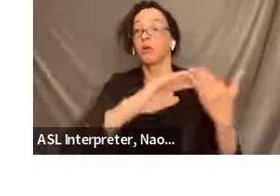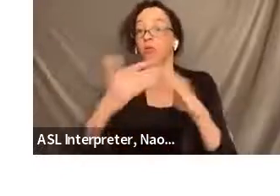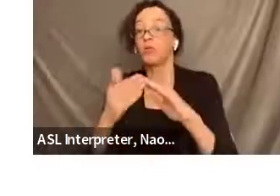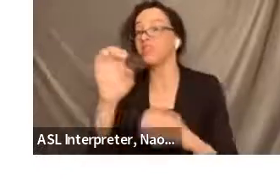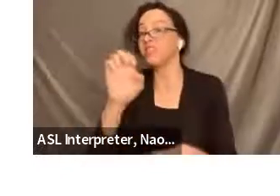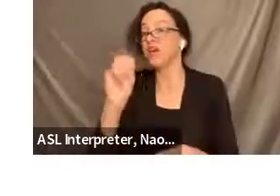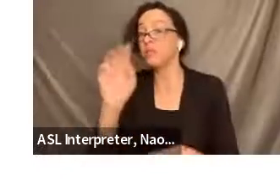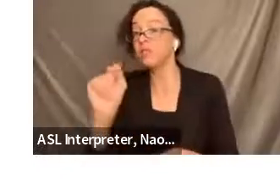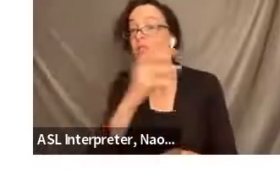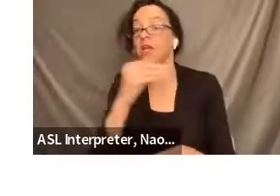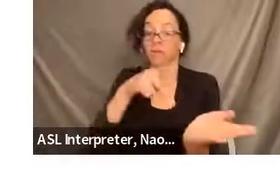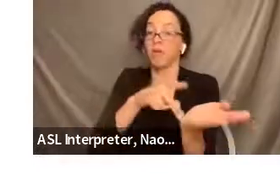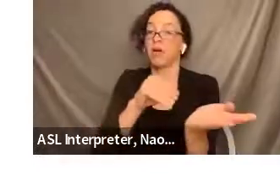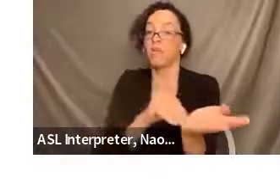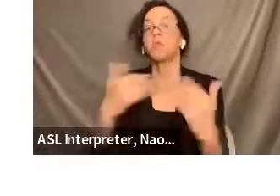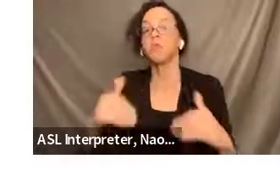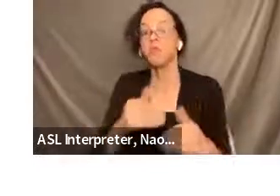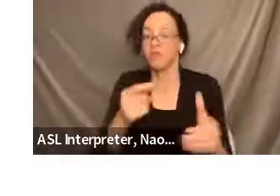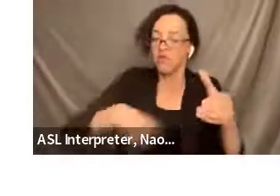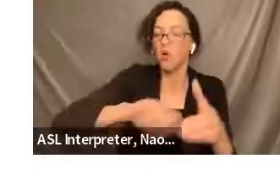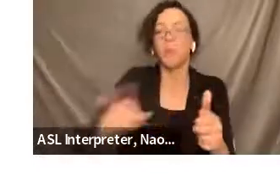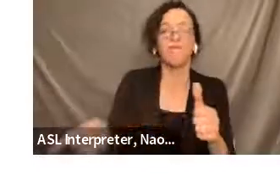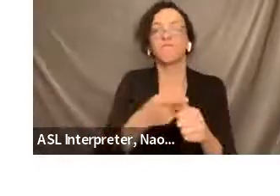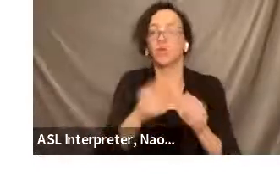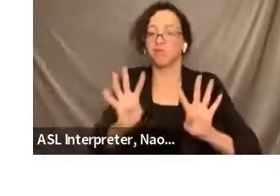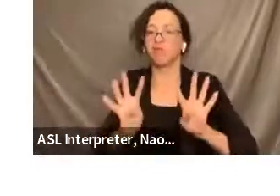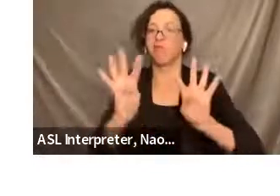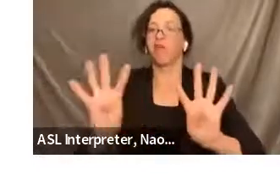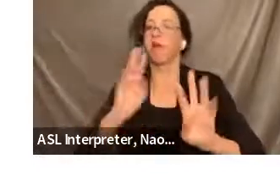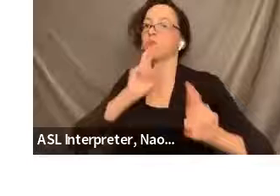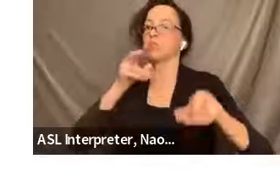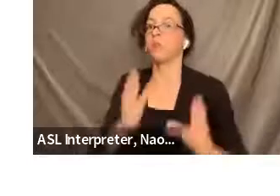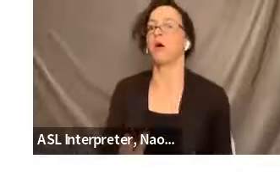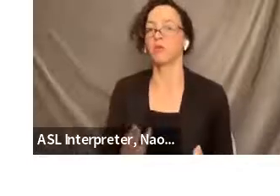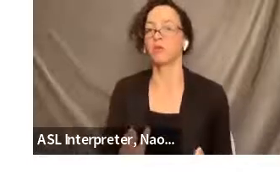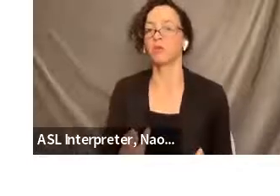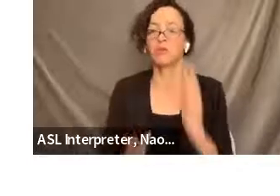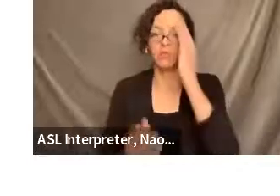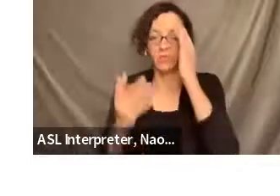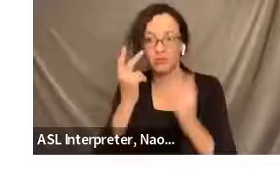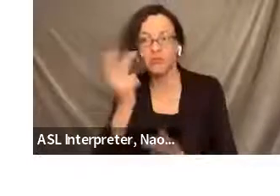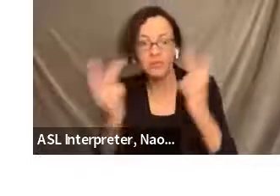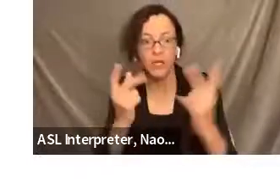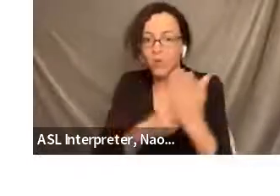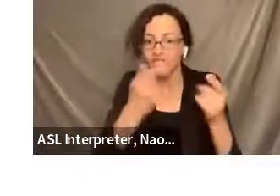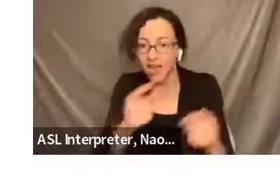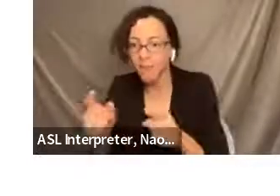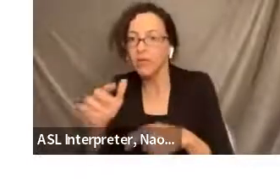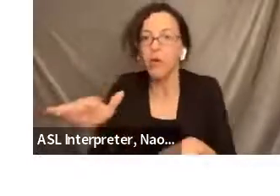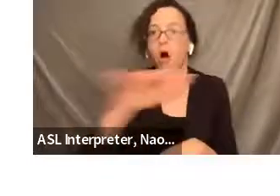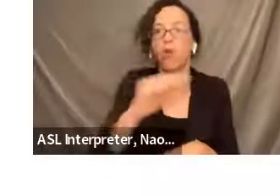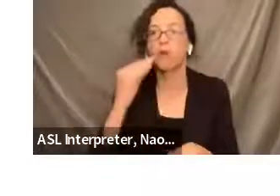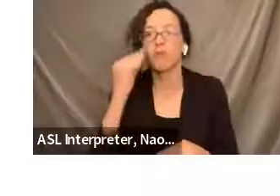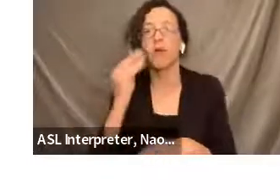the first line responders. They see what's happening in the home. They see what's happening in the street. They see what's truly happening in the